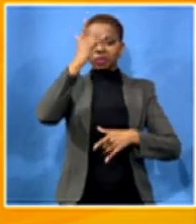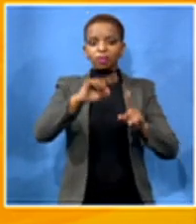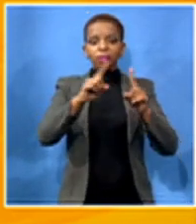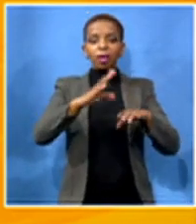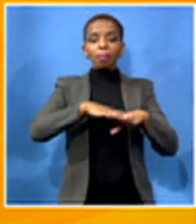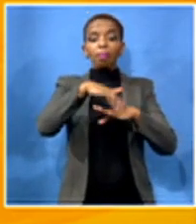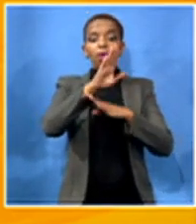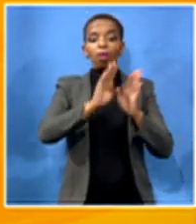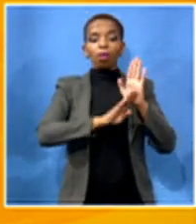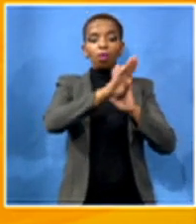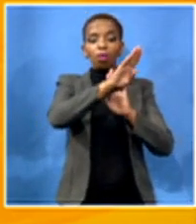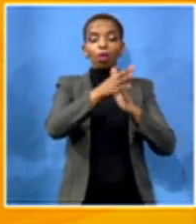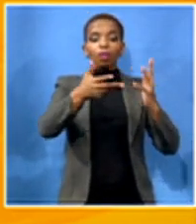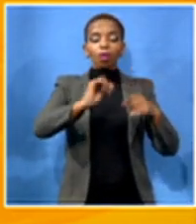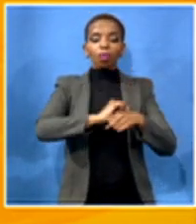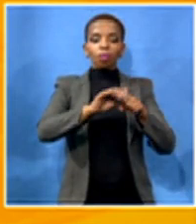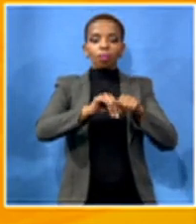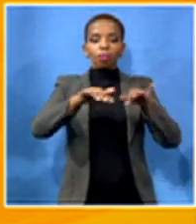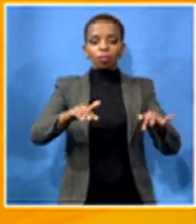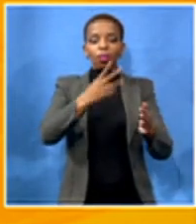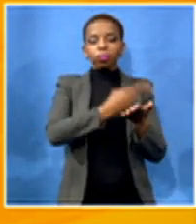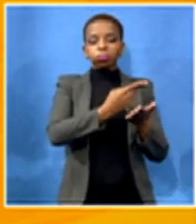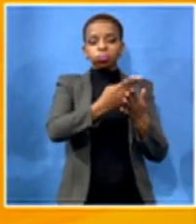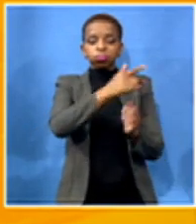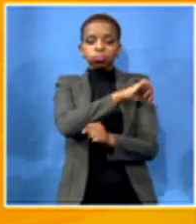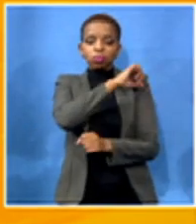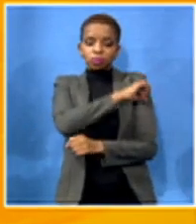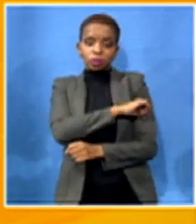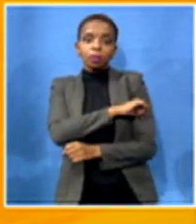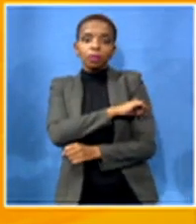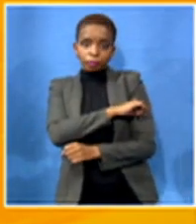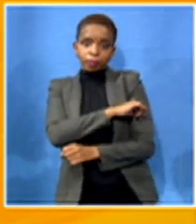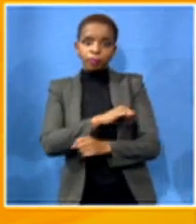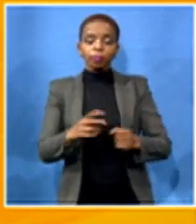anticipated to increase and overwhelm the healthcare system. All right, we've gone way into 8 o'clock.